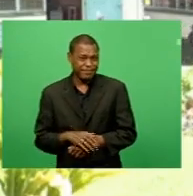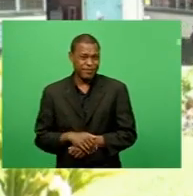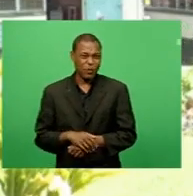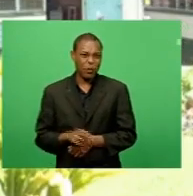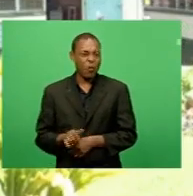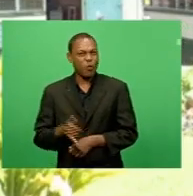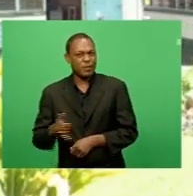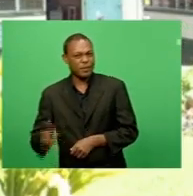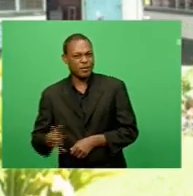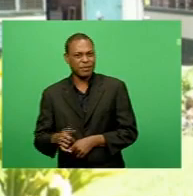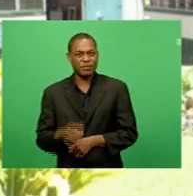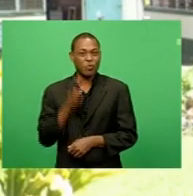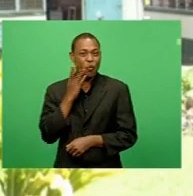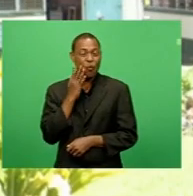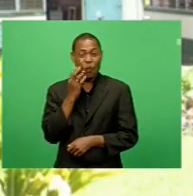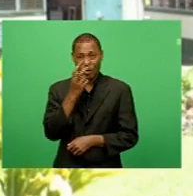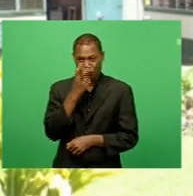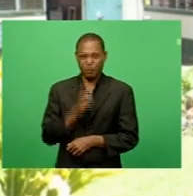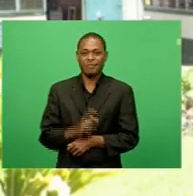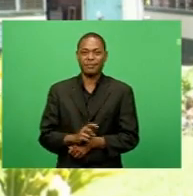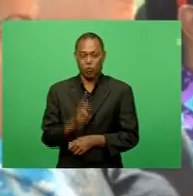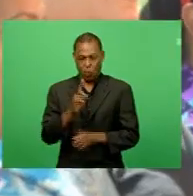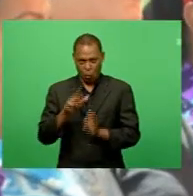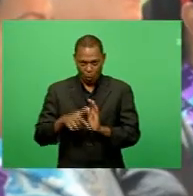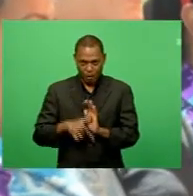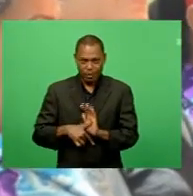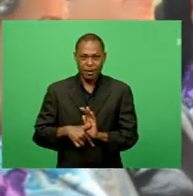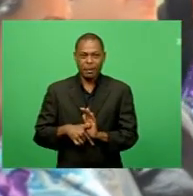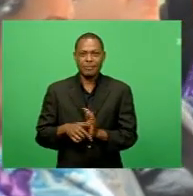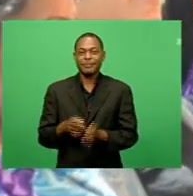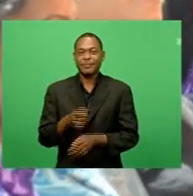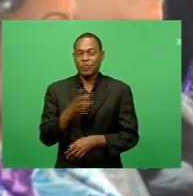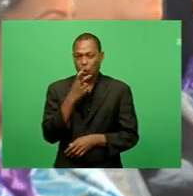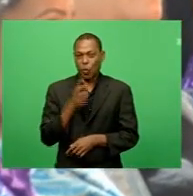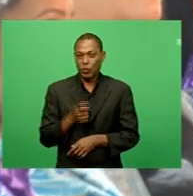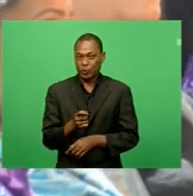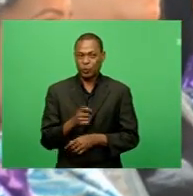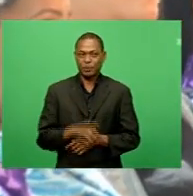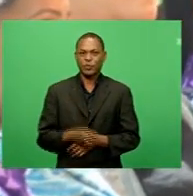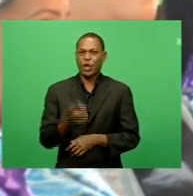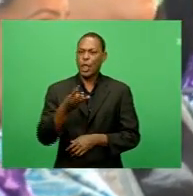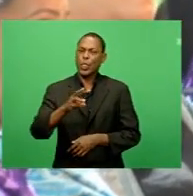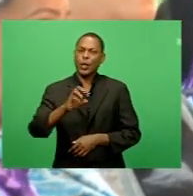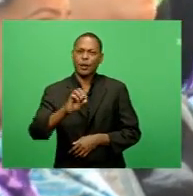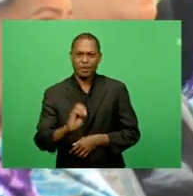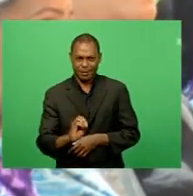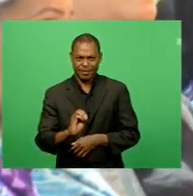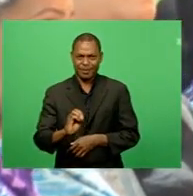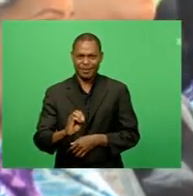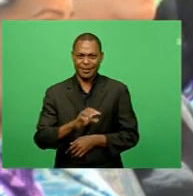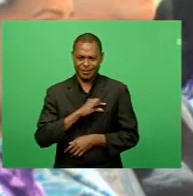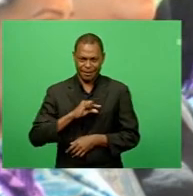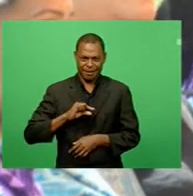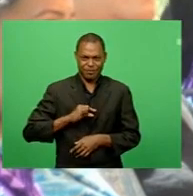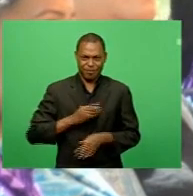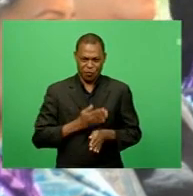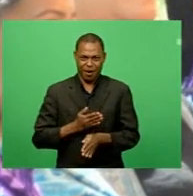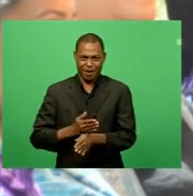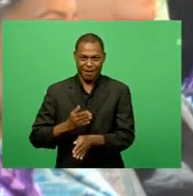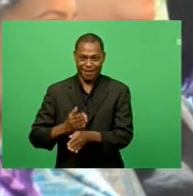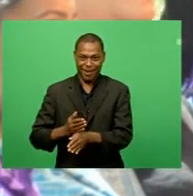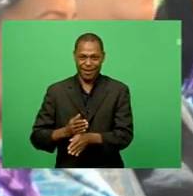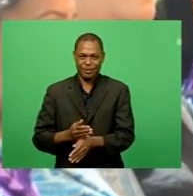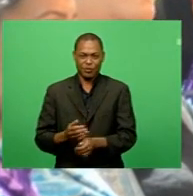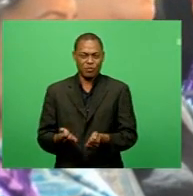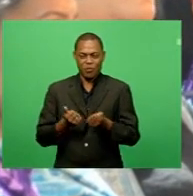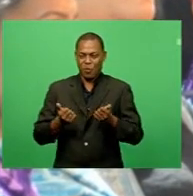old, because we will also be once old like them. There are 30 staff at the Golden Age home, and Fatiaki confirms that many at